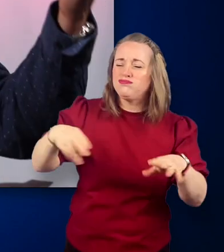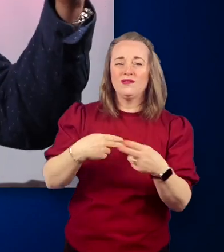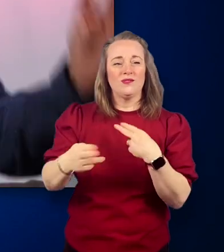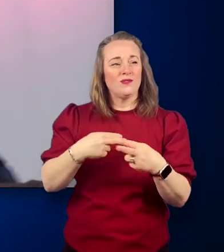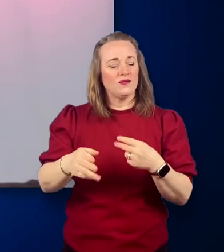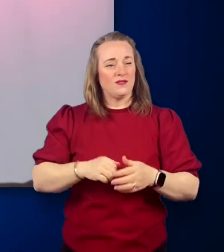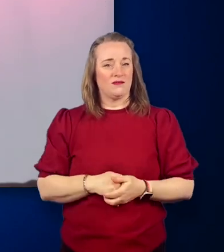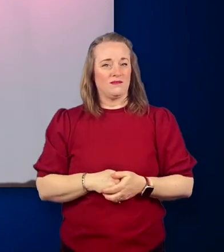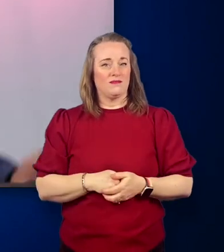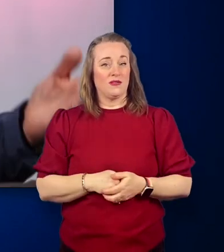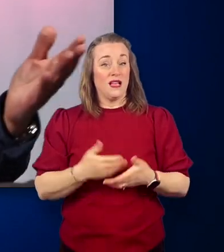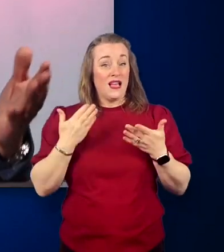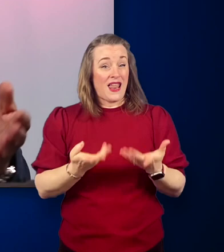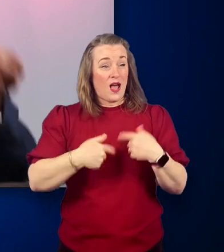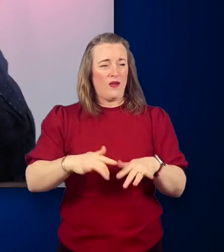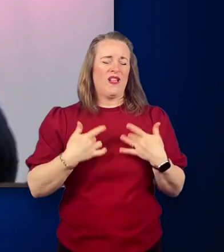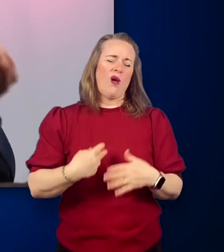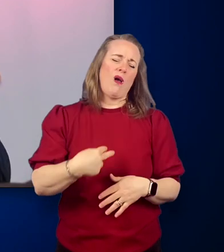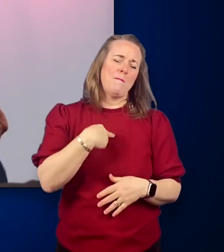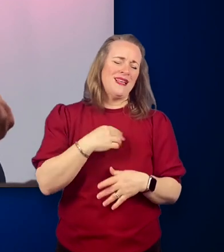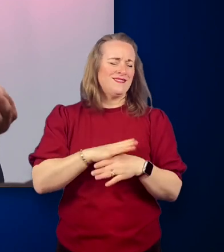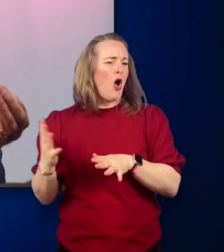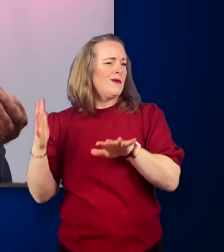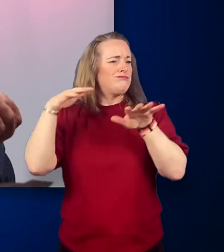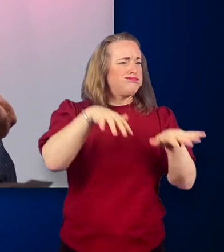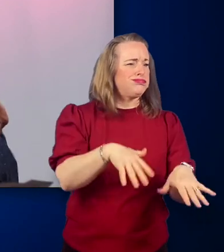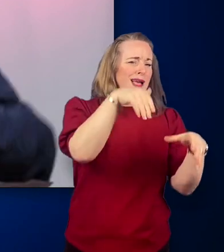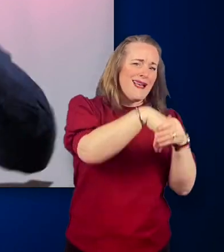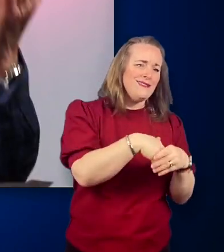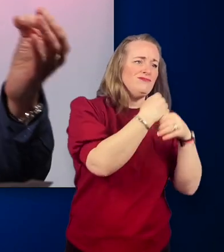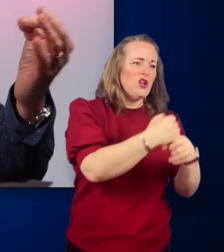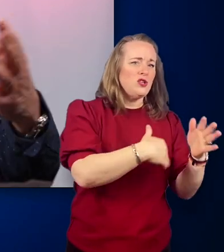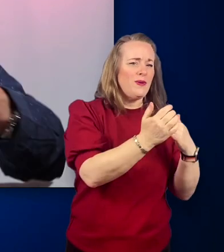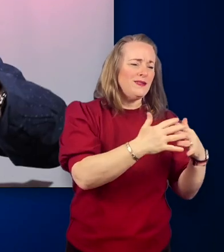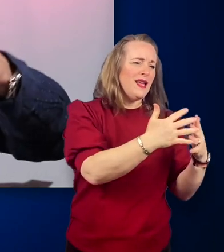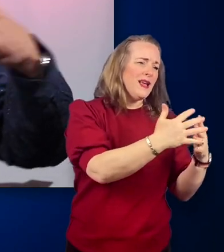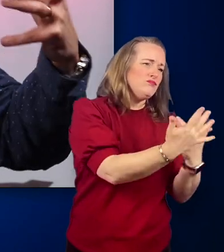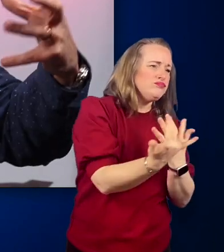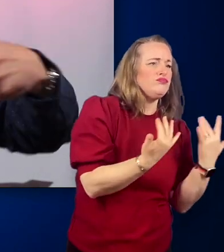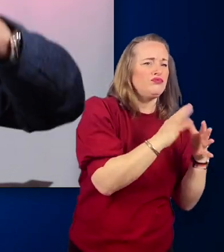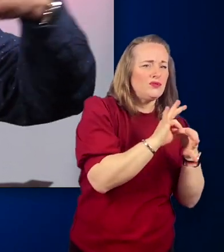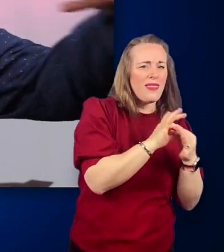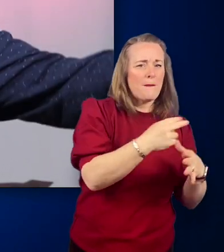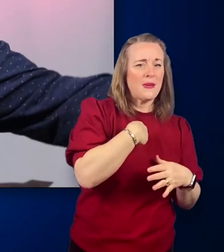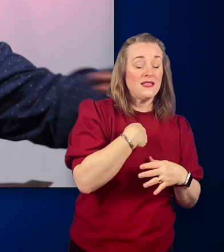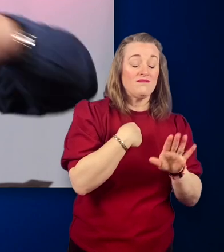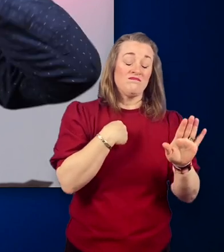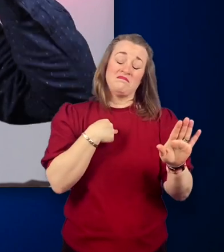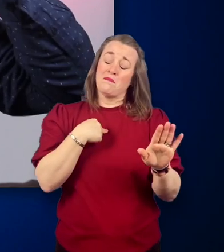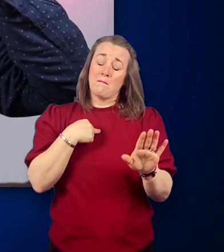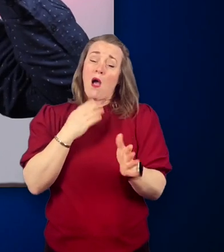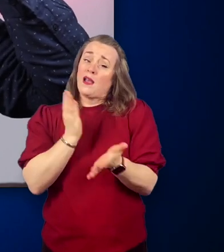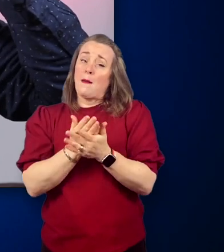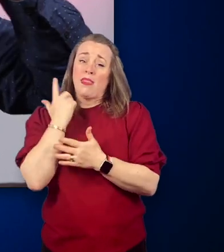referenced China last week and the impact on China. Do you know China? In 1949, there were probably a million Christians.